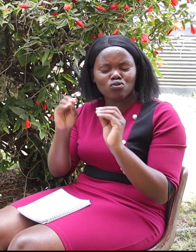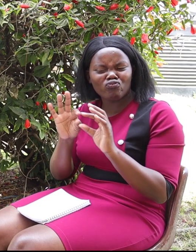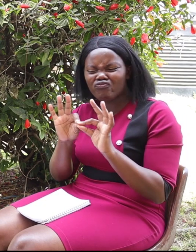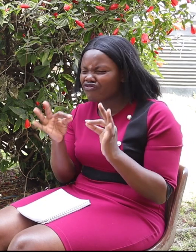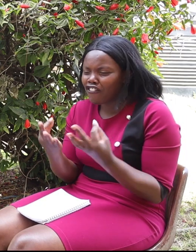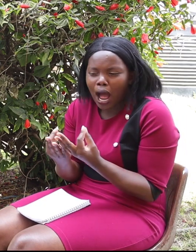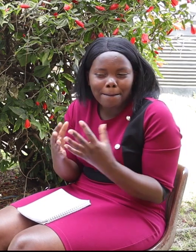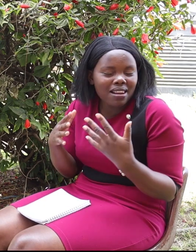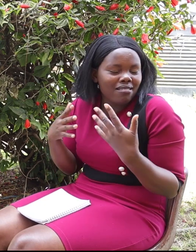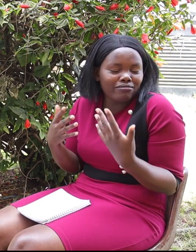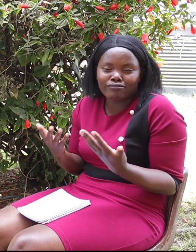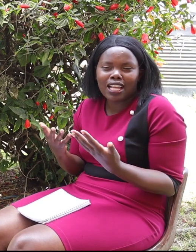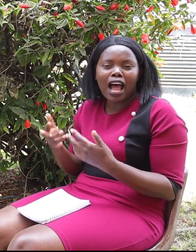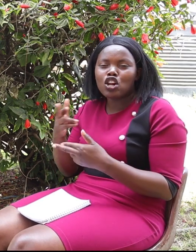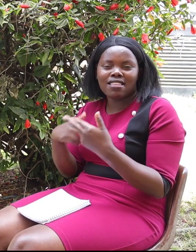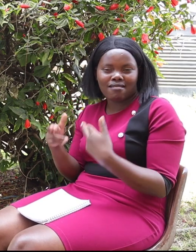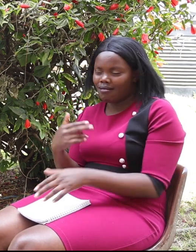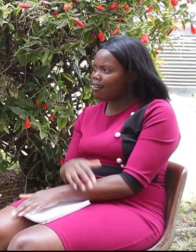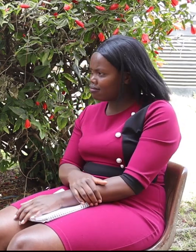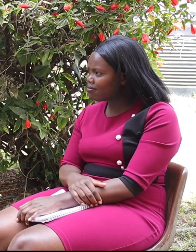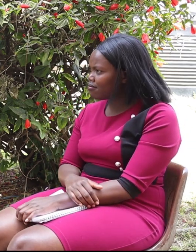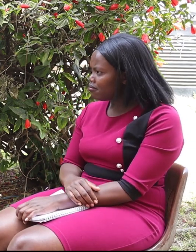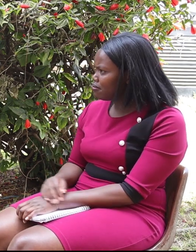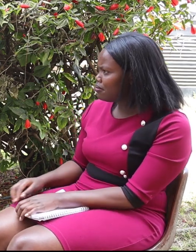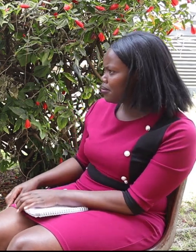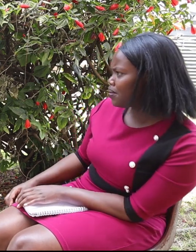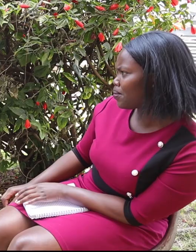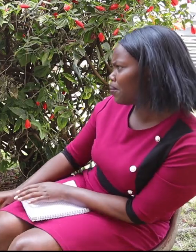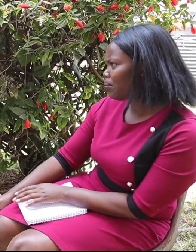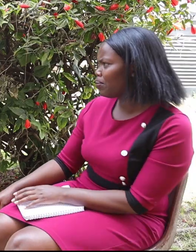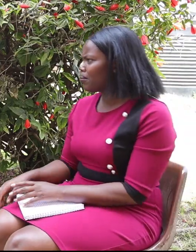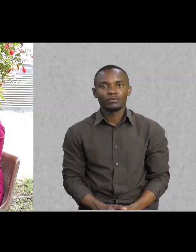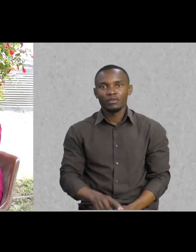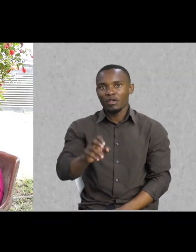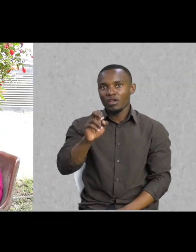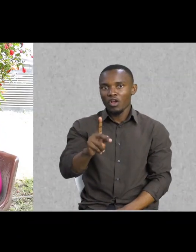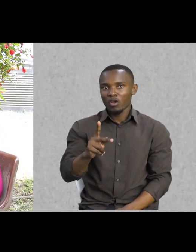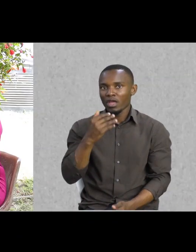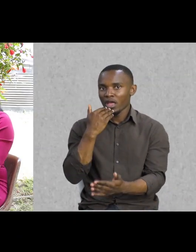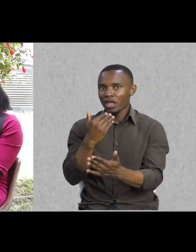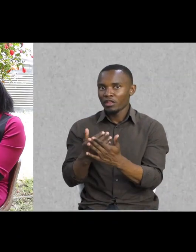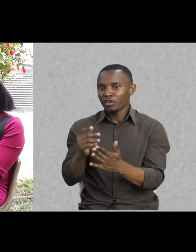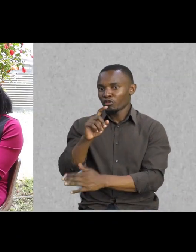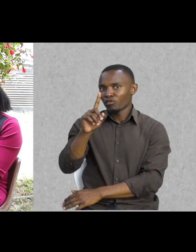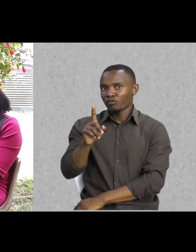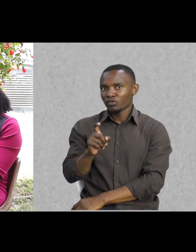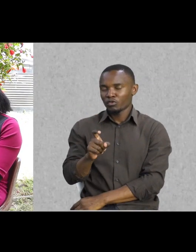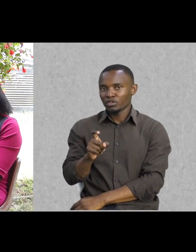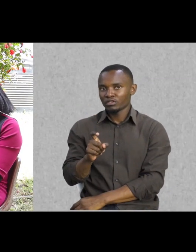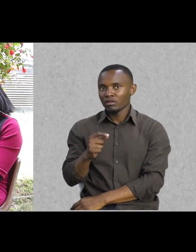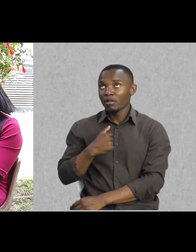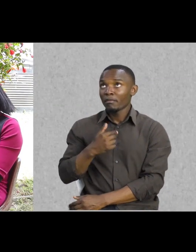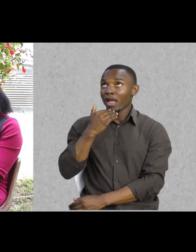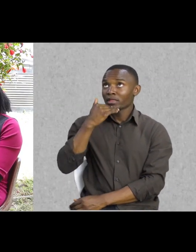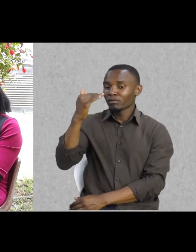see the problem, or was it a teacher that discussed? How did that start? Okay, thank you for the question. I